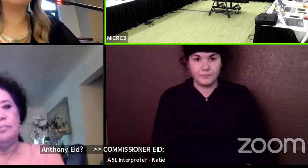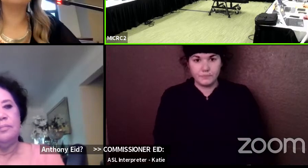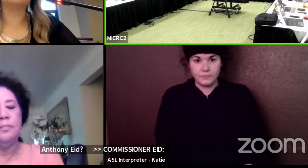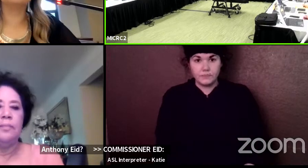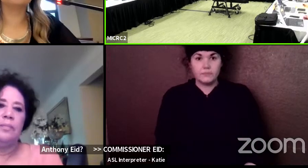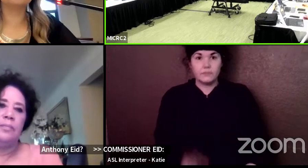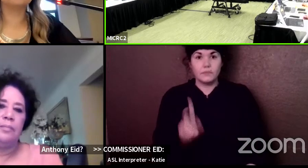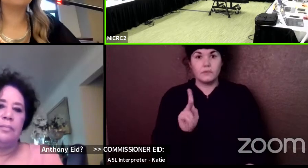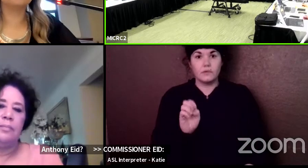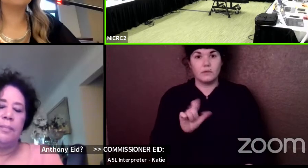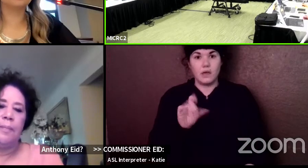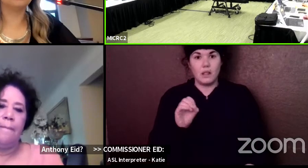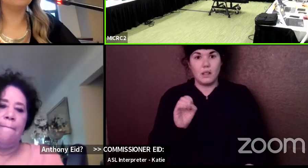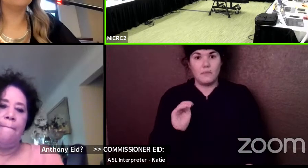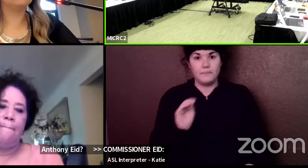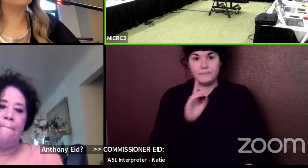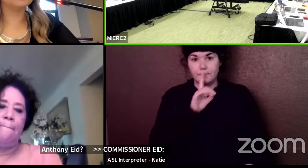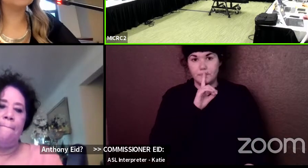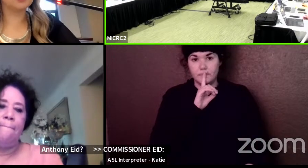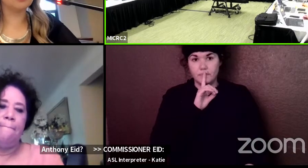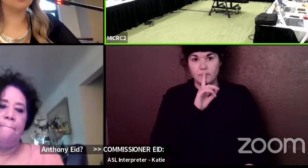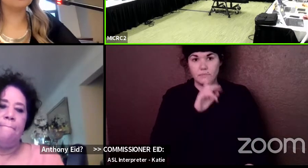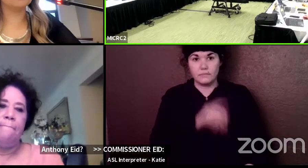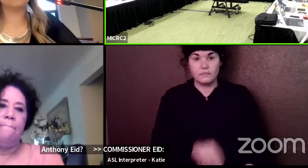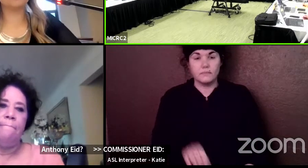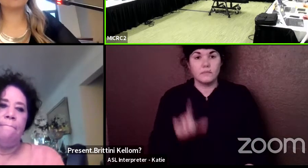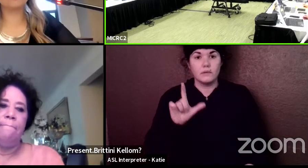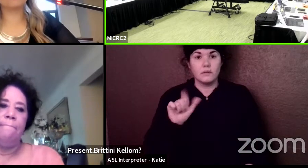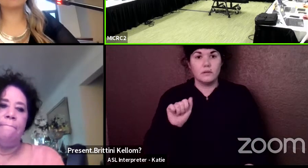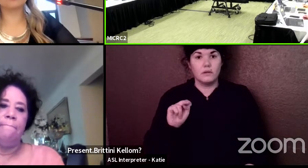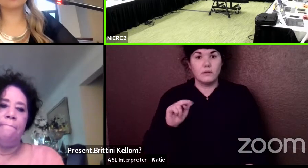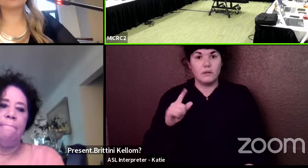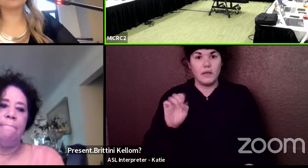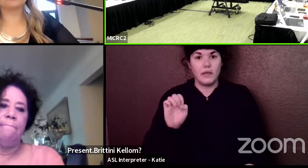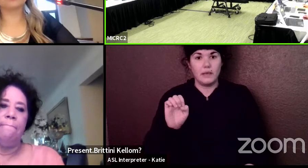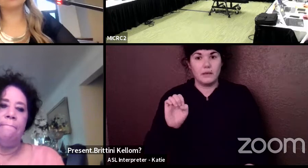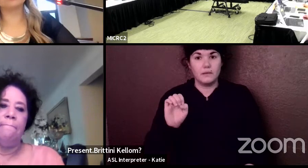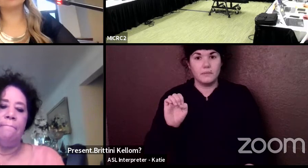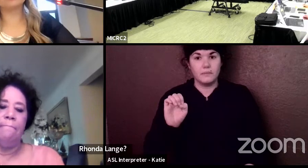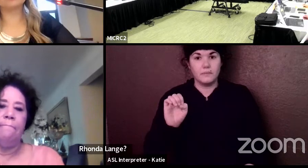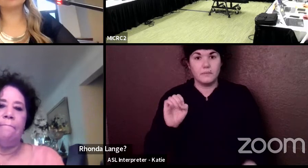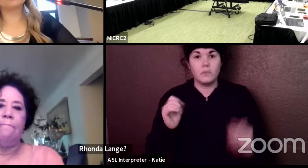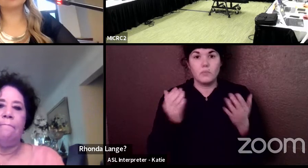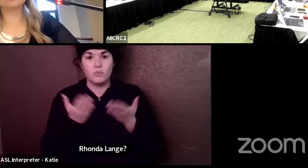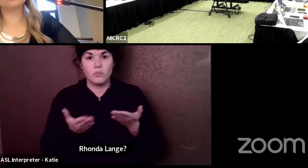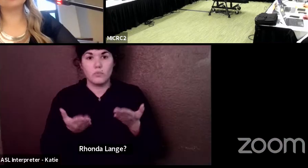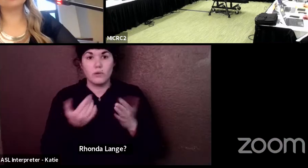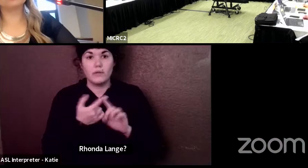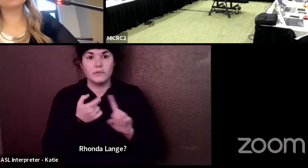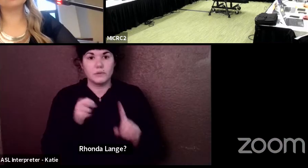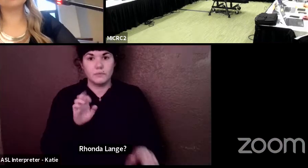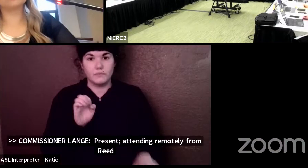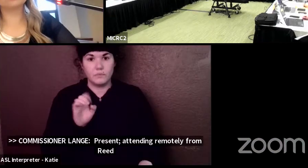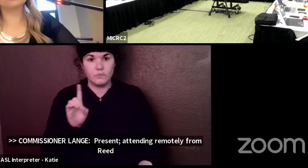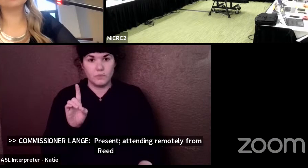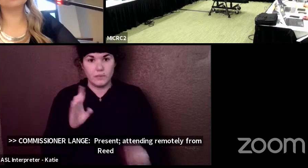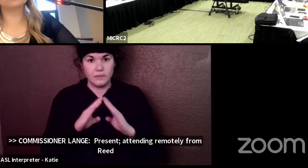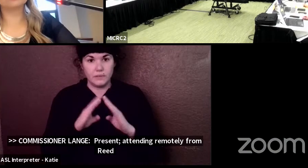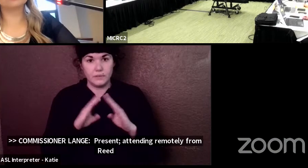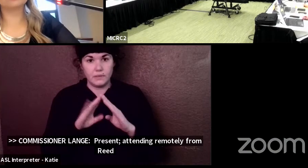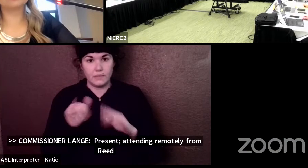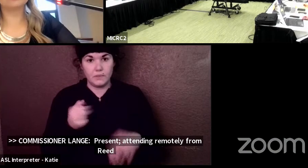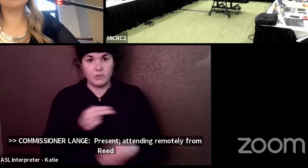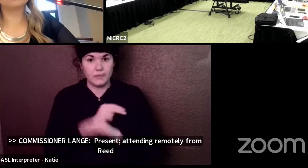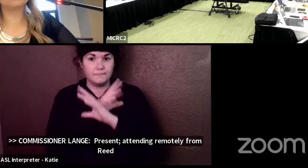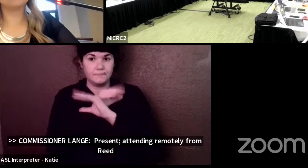brittany kellum rhonda lange present attending remotely from read city michigan